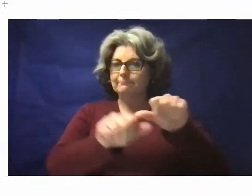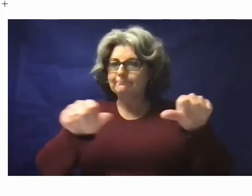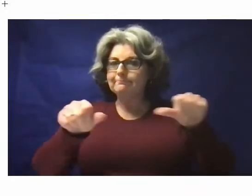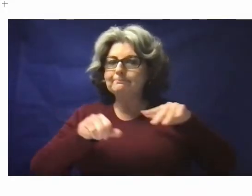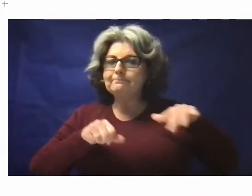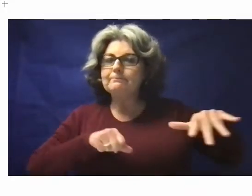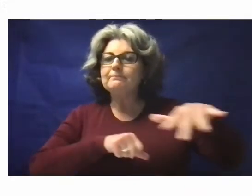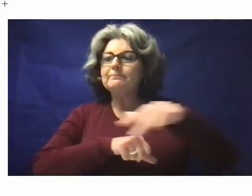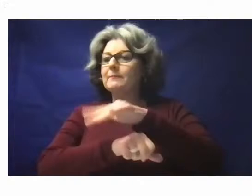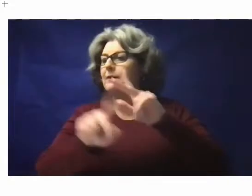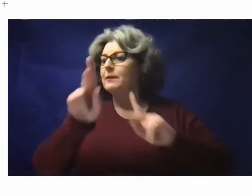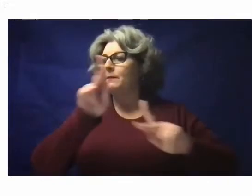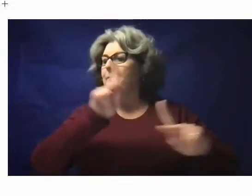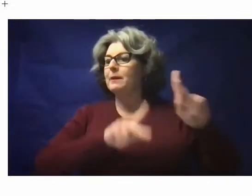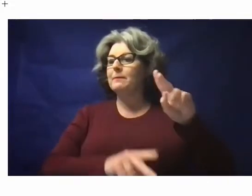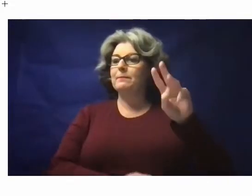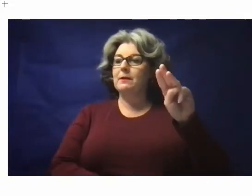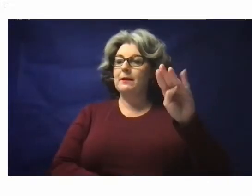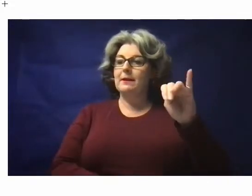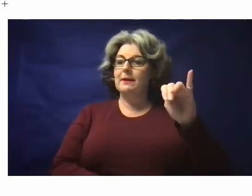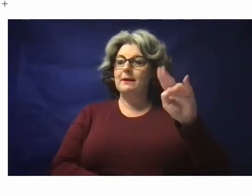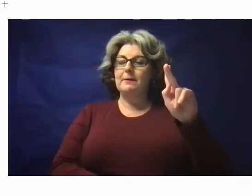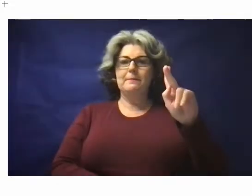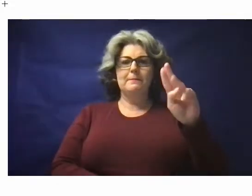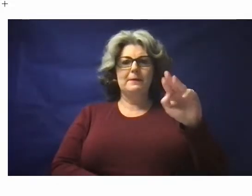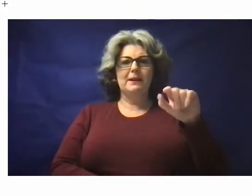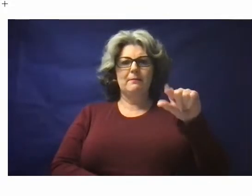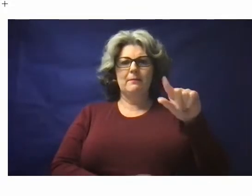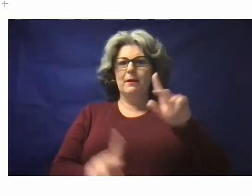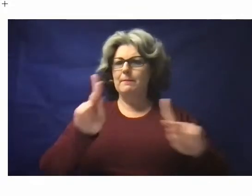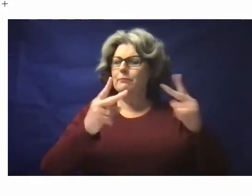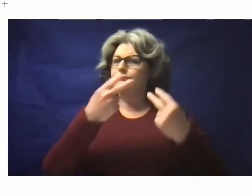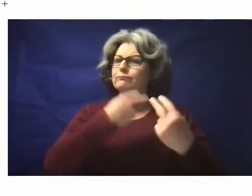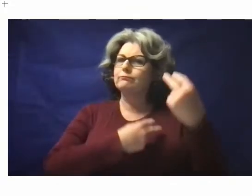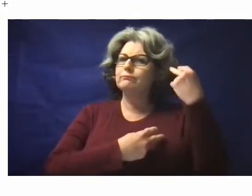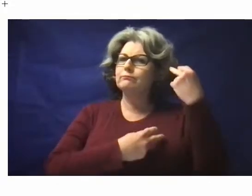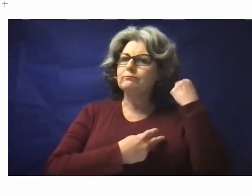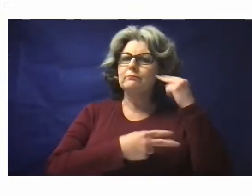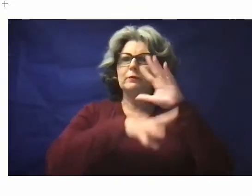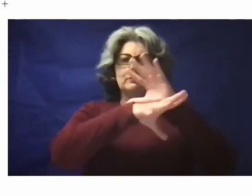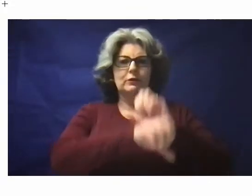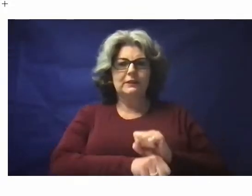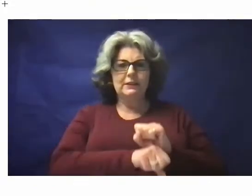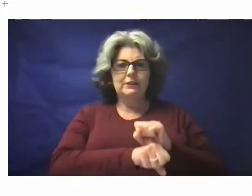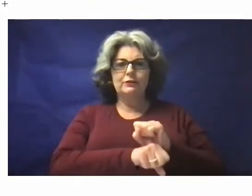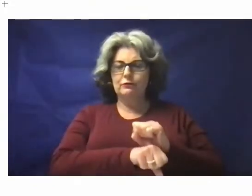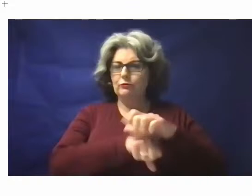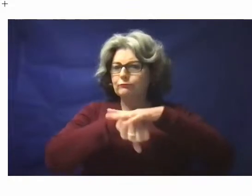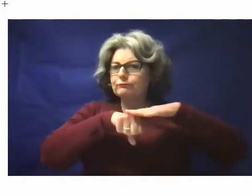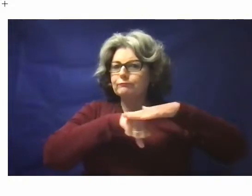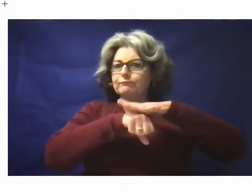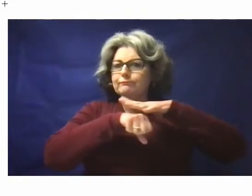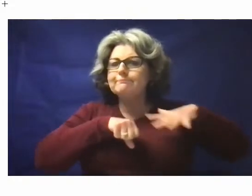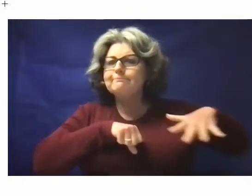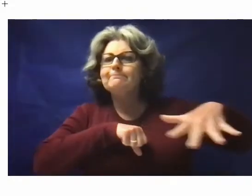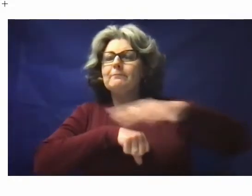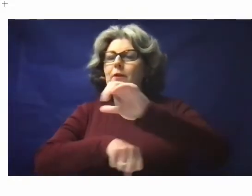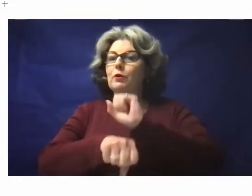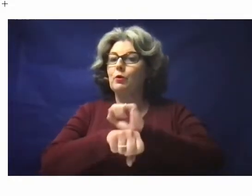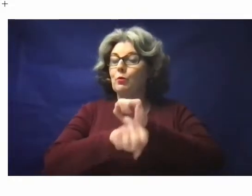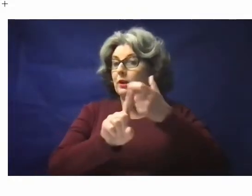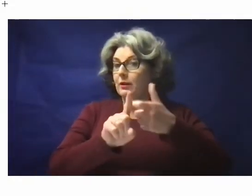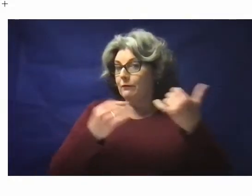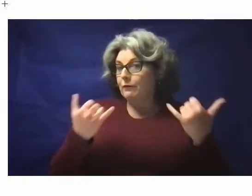people. I encourage you to take a moment and reflect on the different traditional Indigenous territories that you are working from today